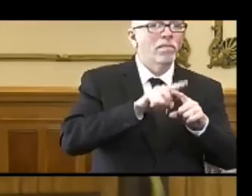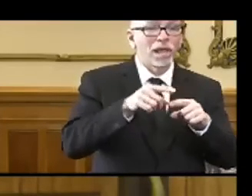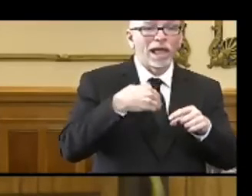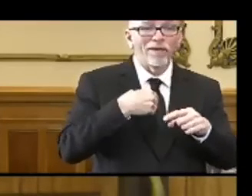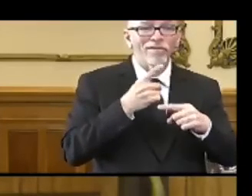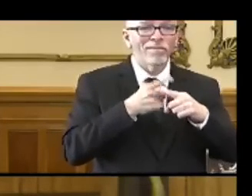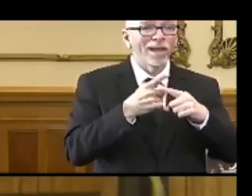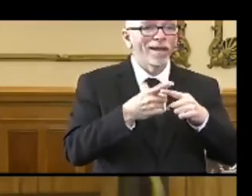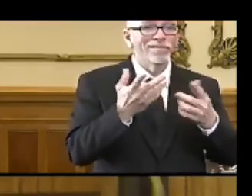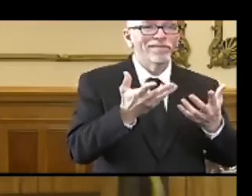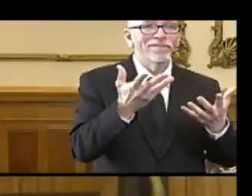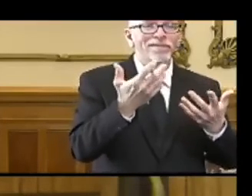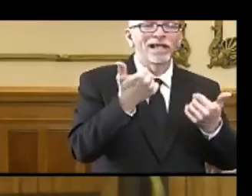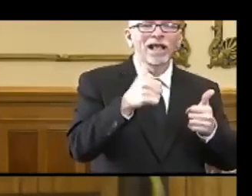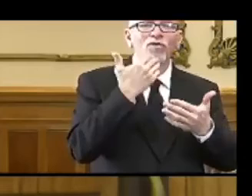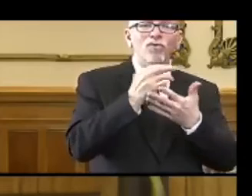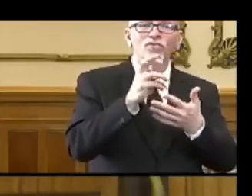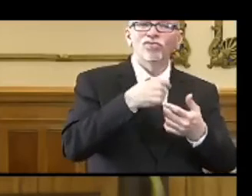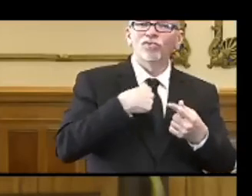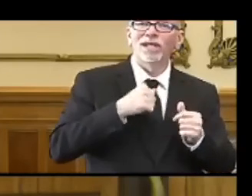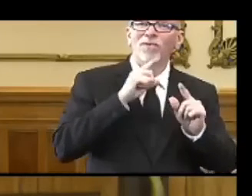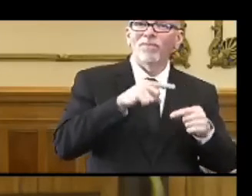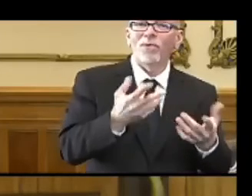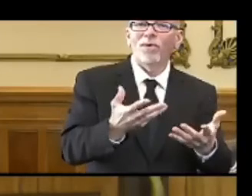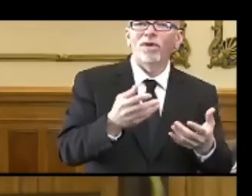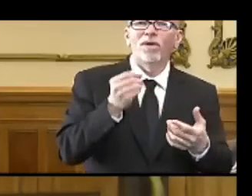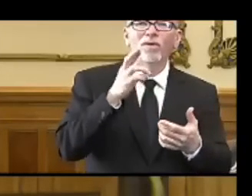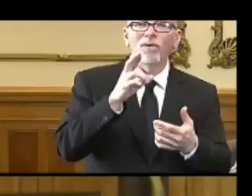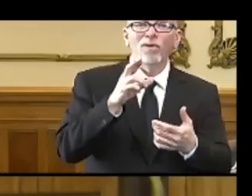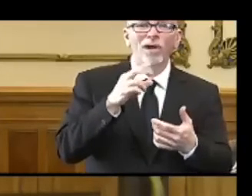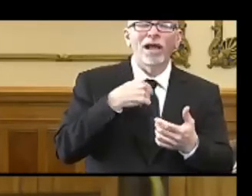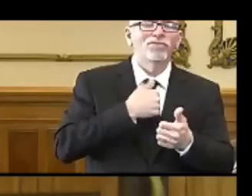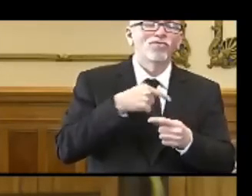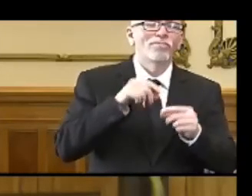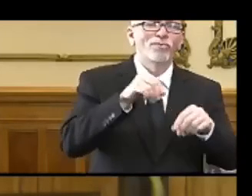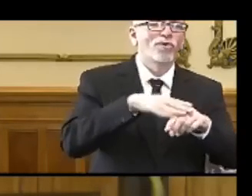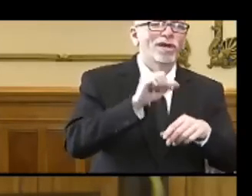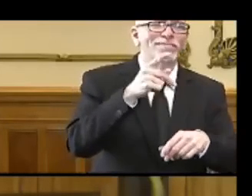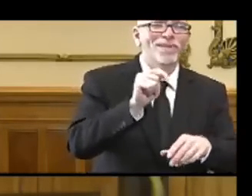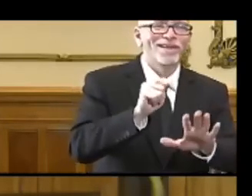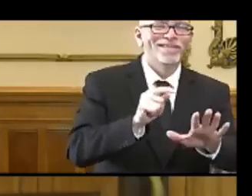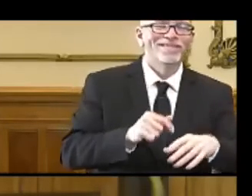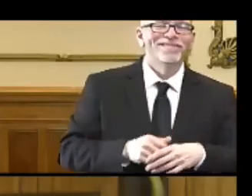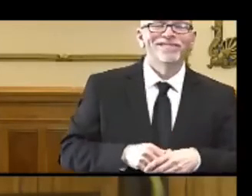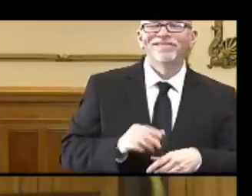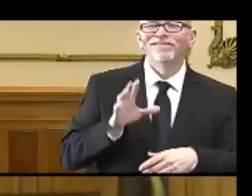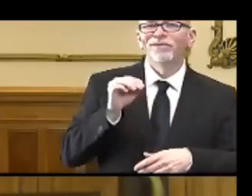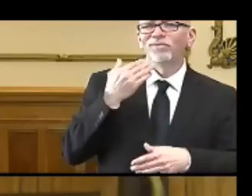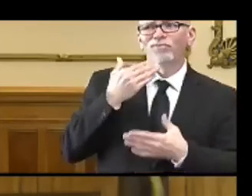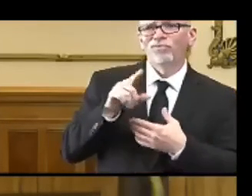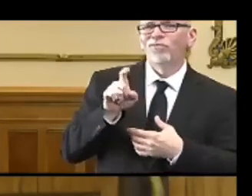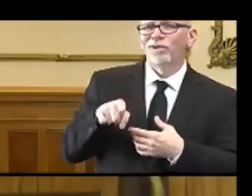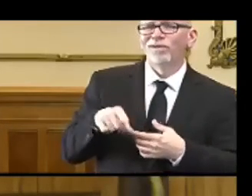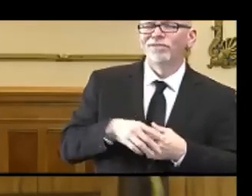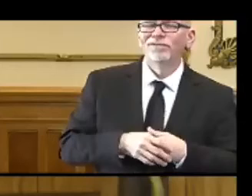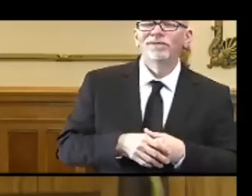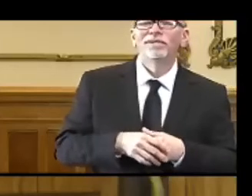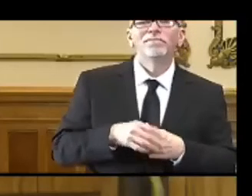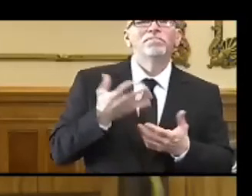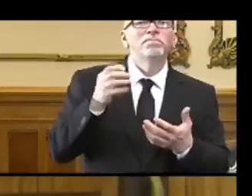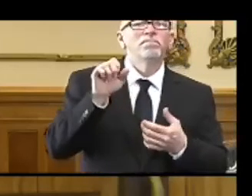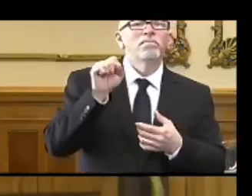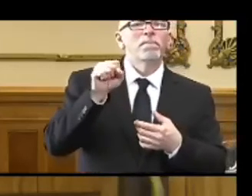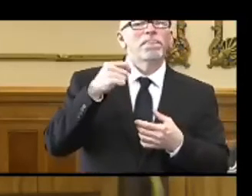pandemic that we can report? Sorry to put you on the spot. That's a really good question. Yes,